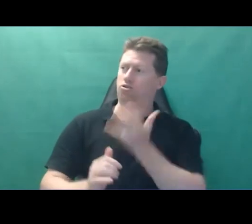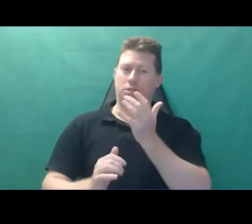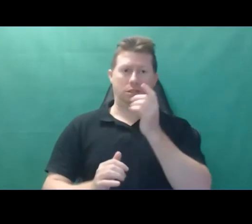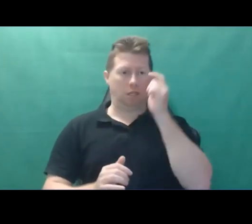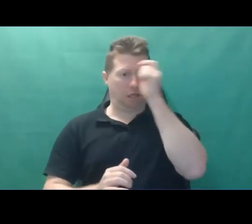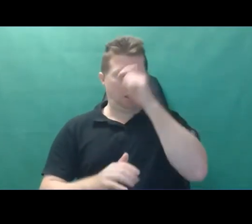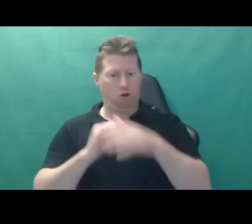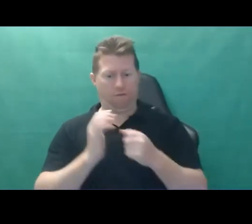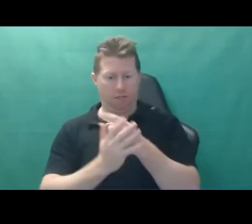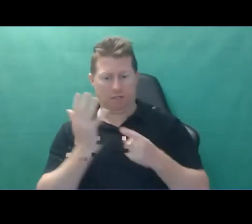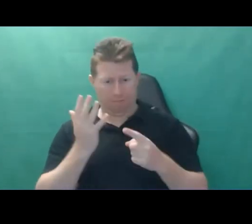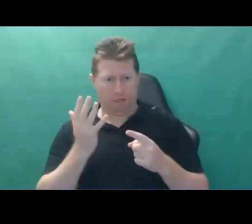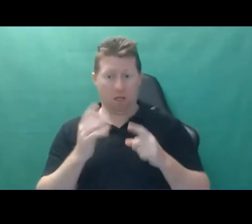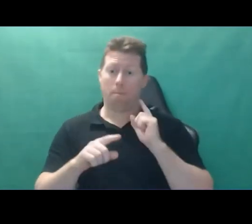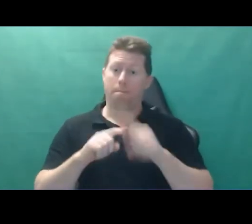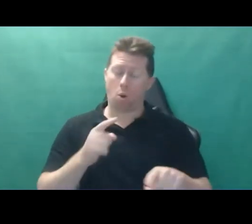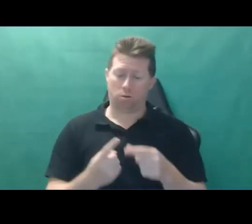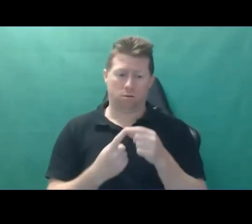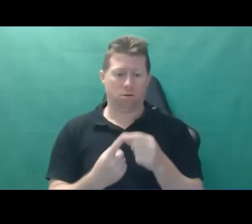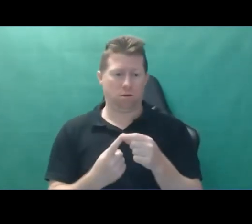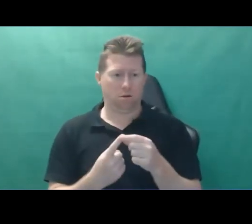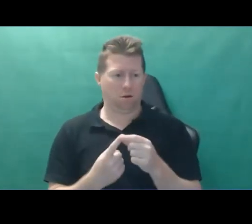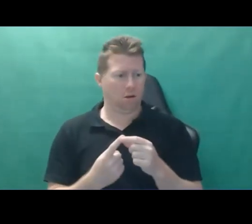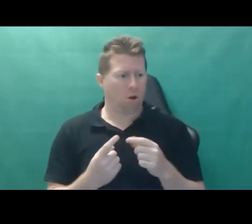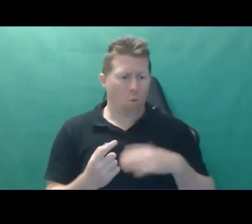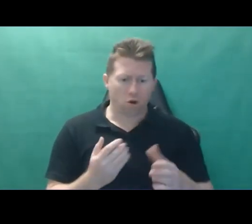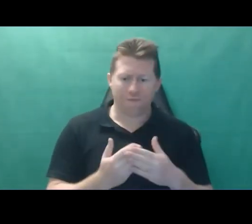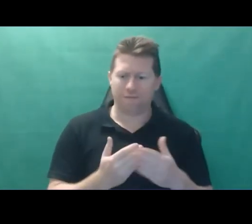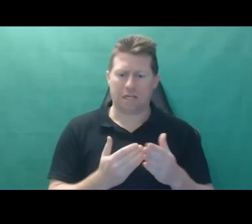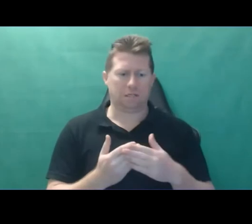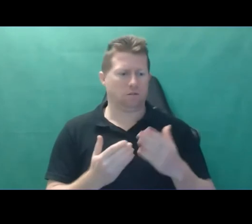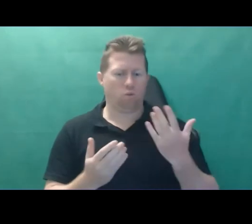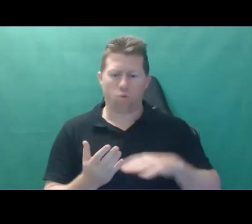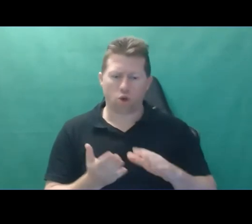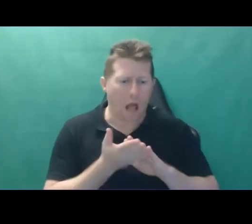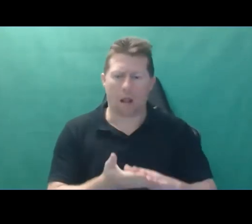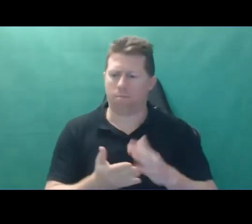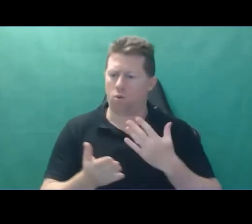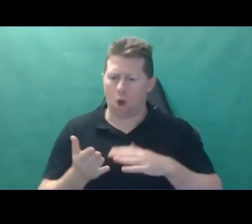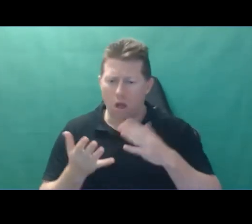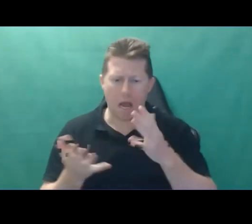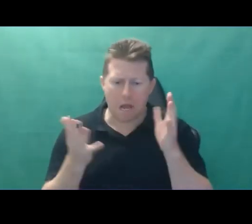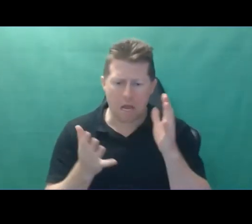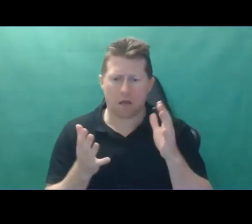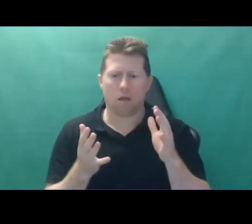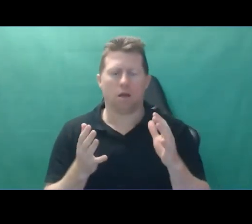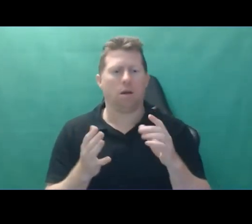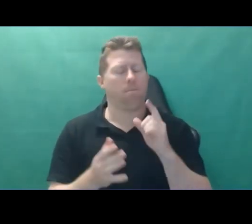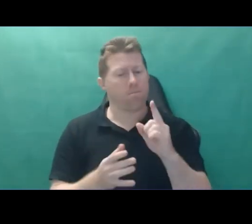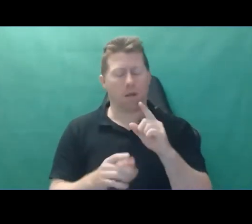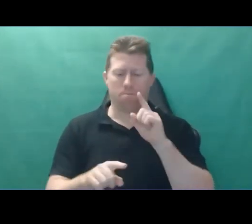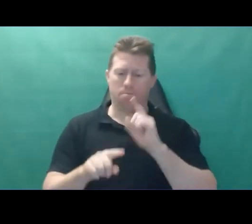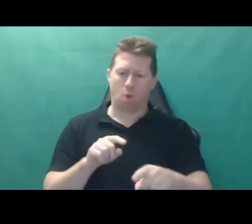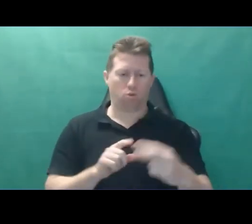to three responses, amelioration, cure or elimination. And discipline is dominated by medicine and medical